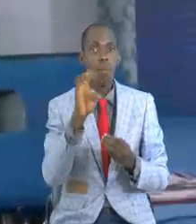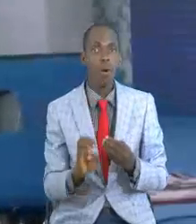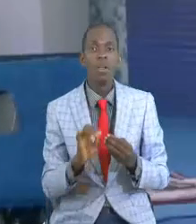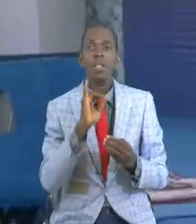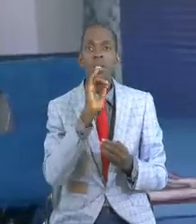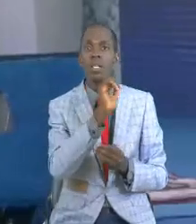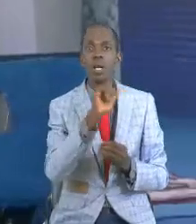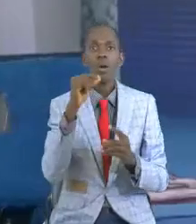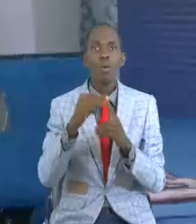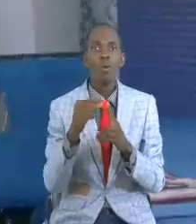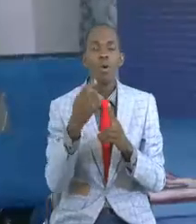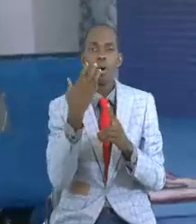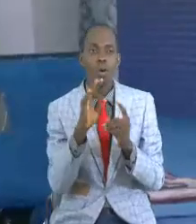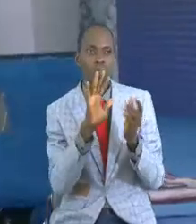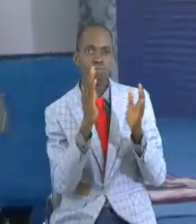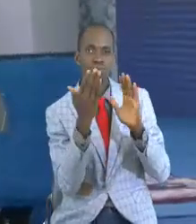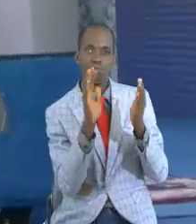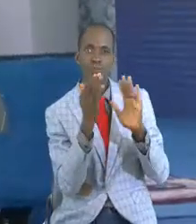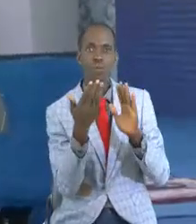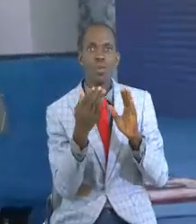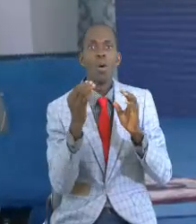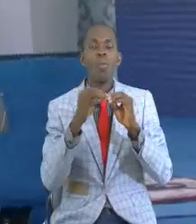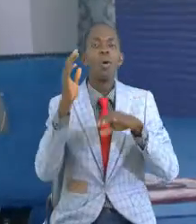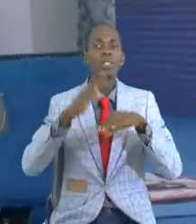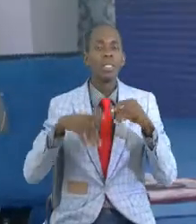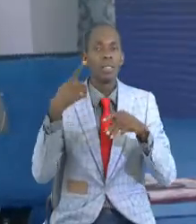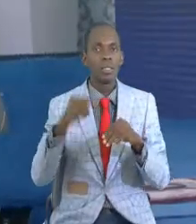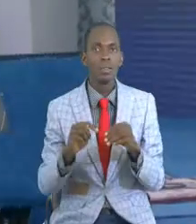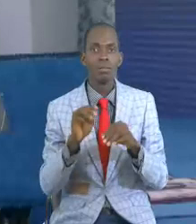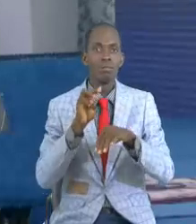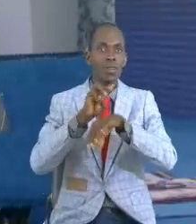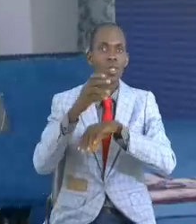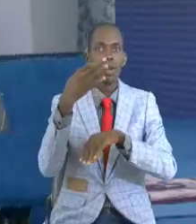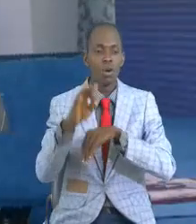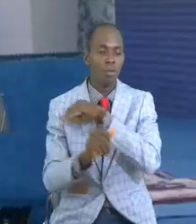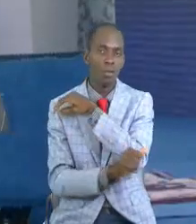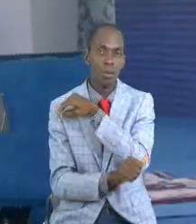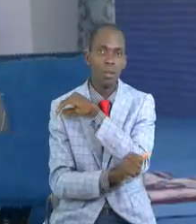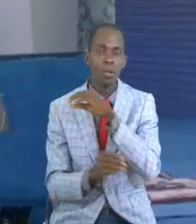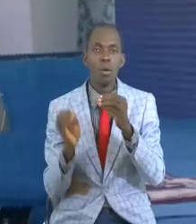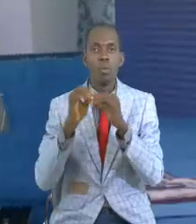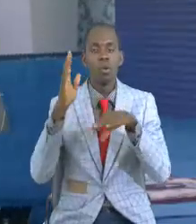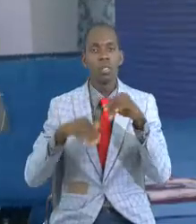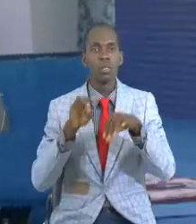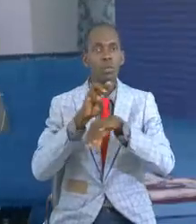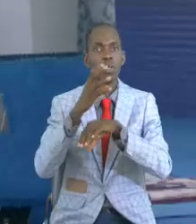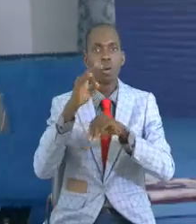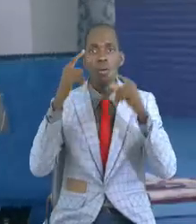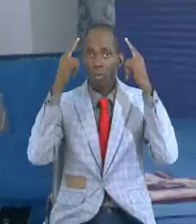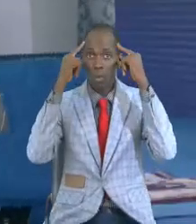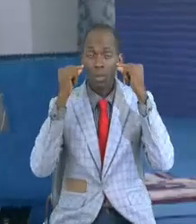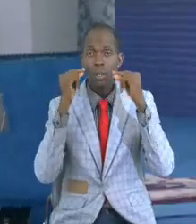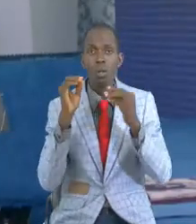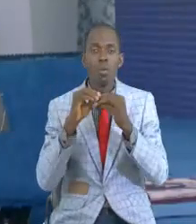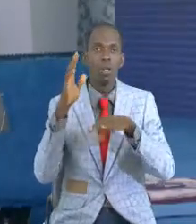of comparison. More than the ministry of Abraham, more than the ministry of Moses, more than the ministry